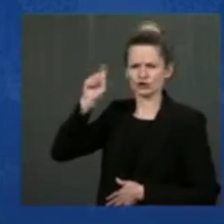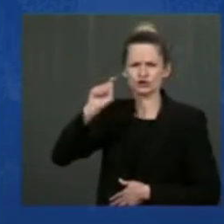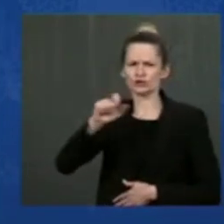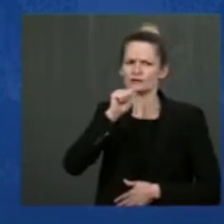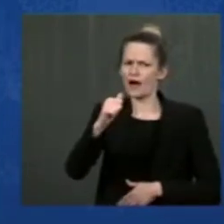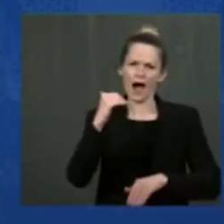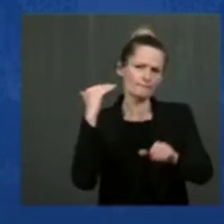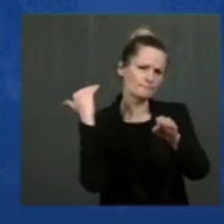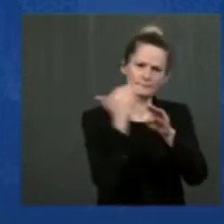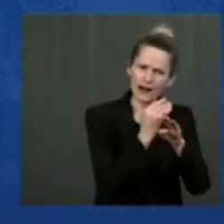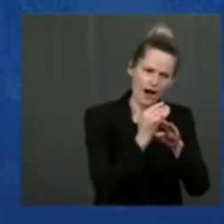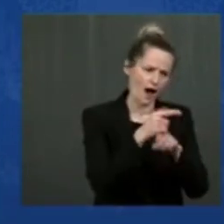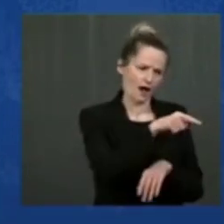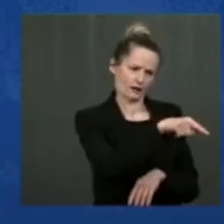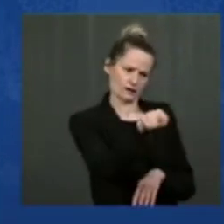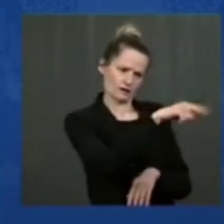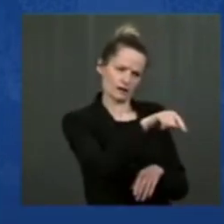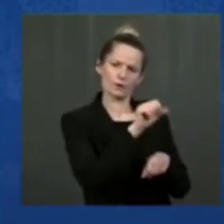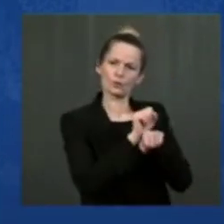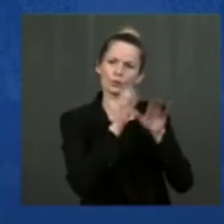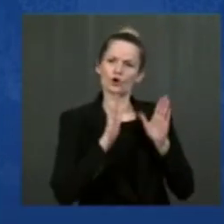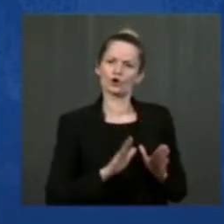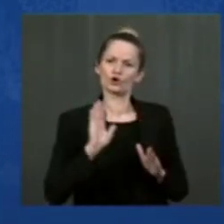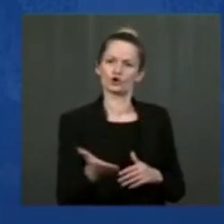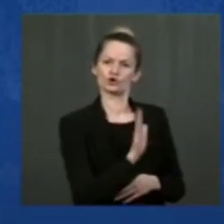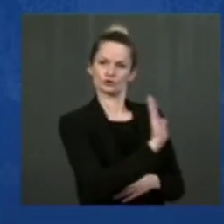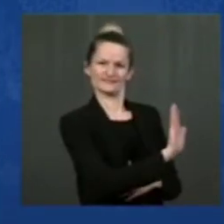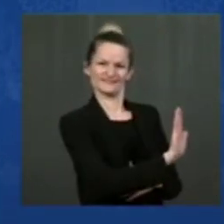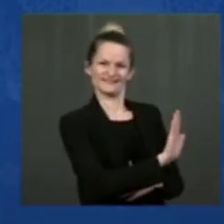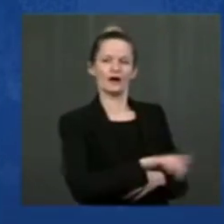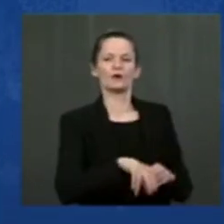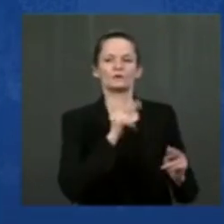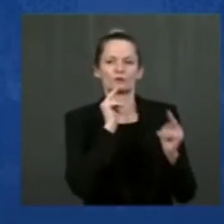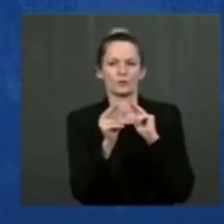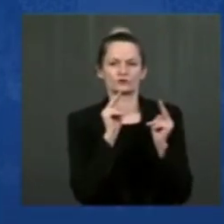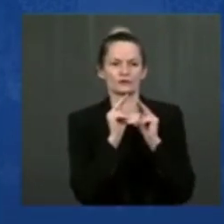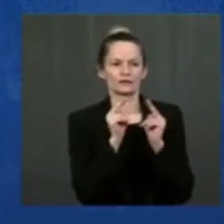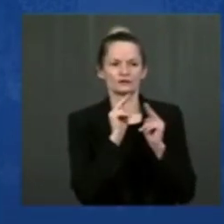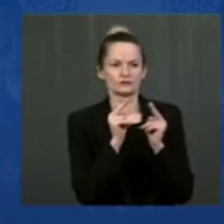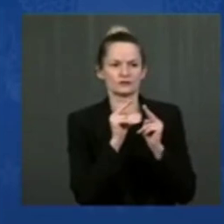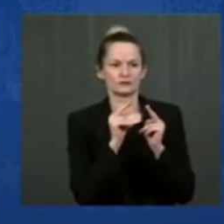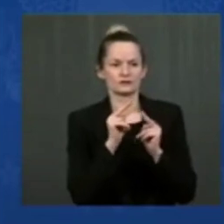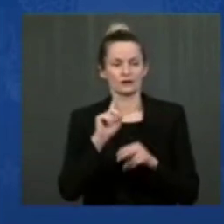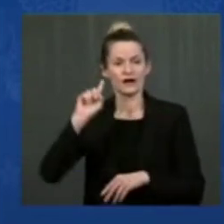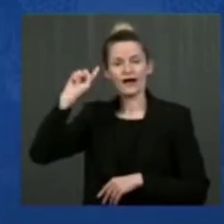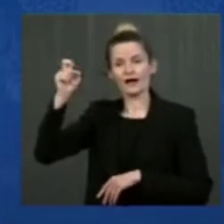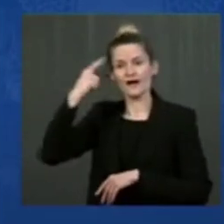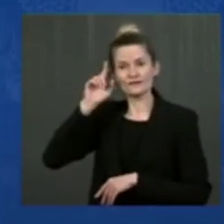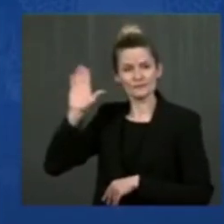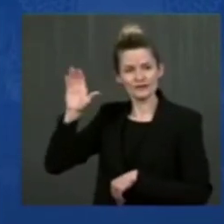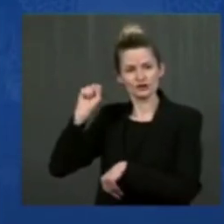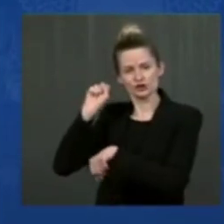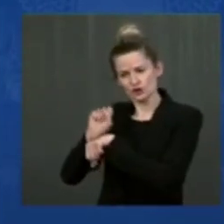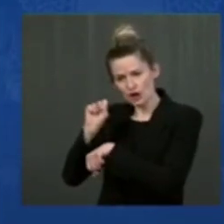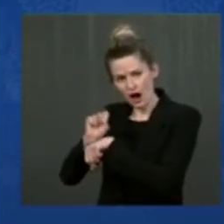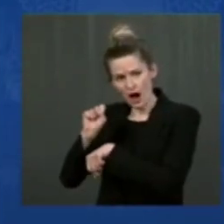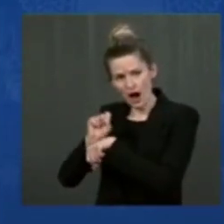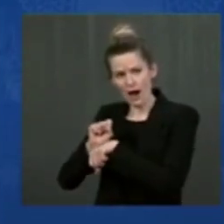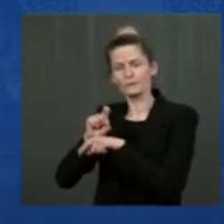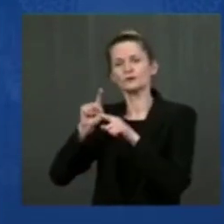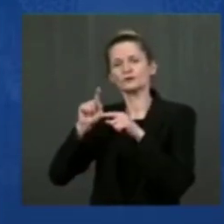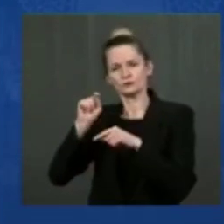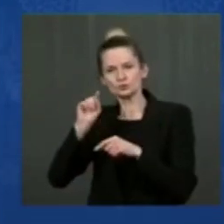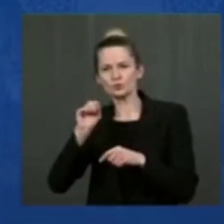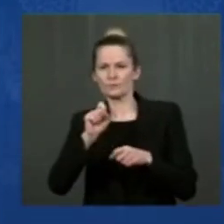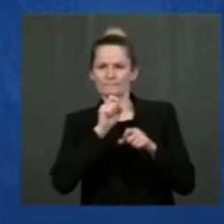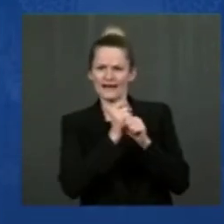those barriers. But it's up to workers to make the choice whether to organize or not, whether to form a union or not. And we